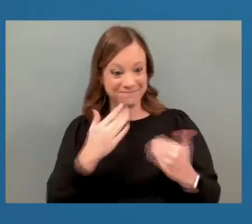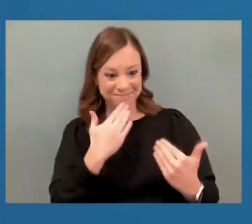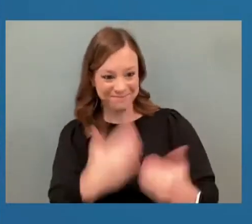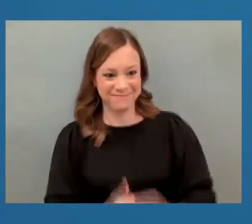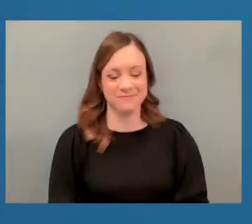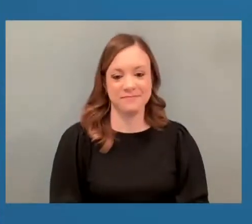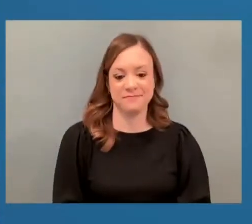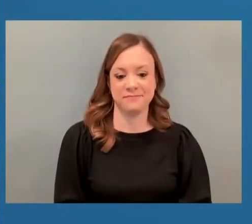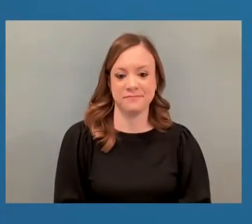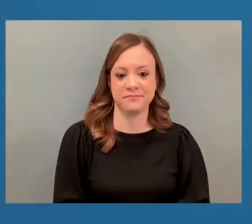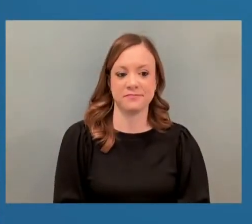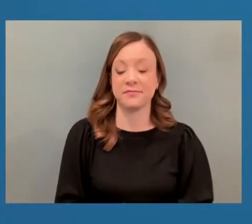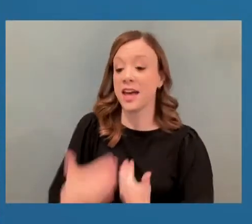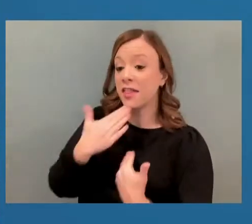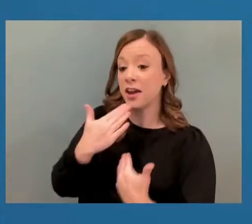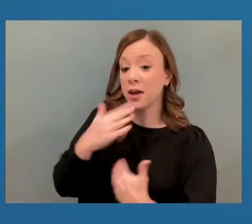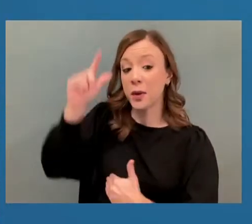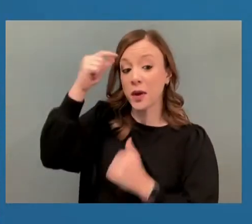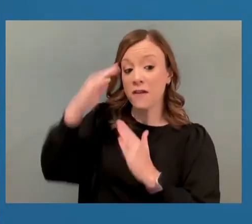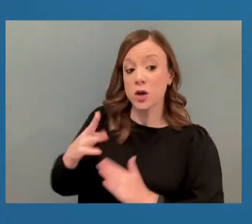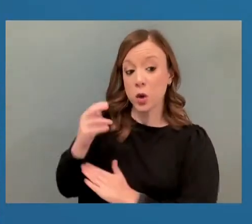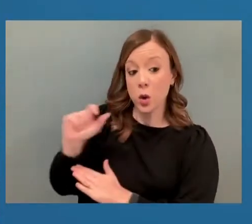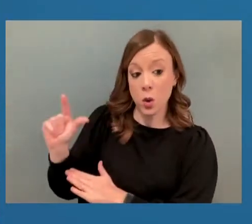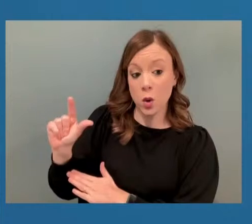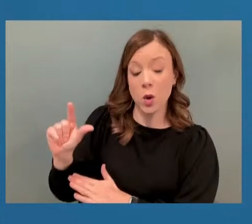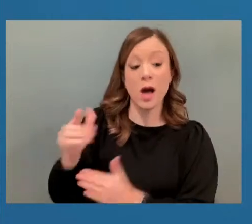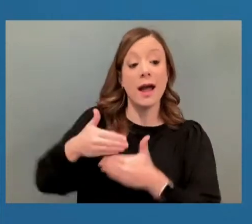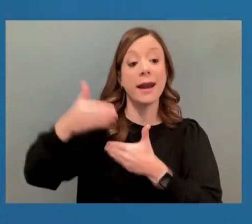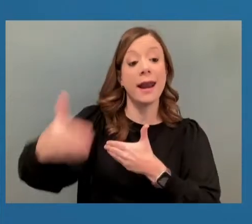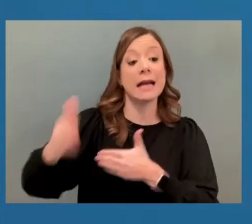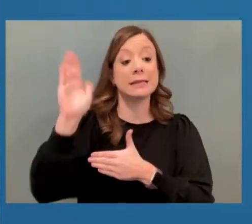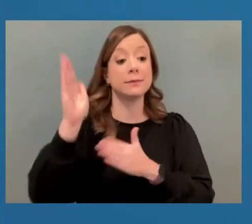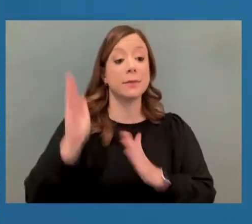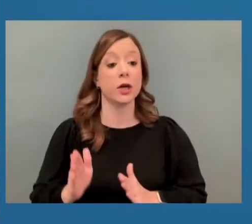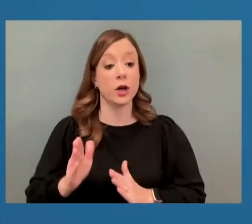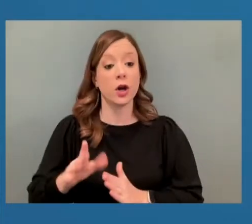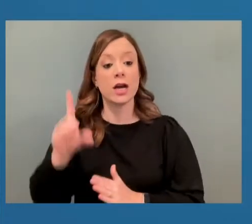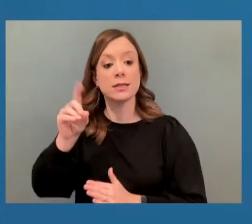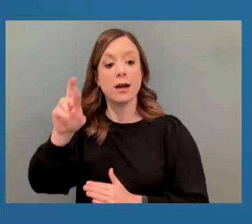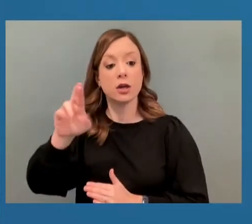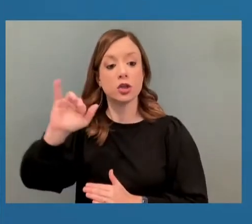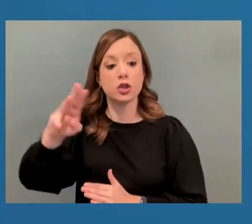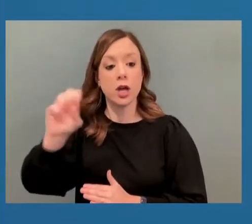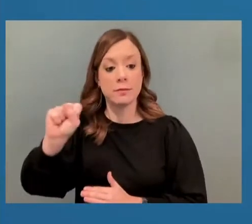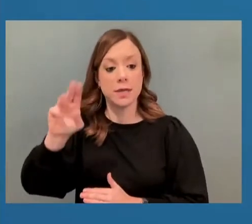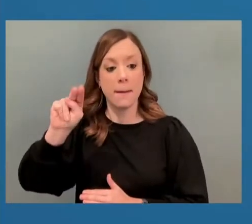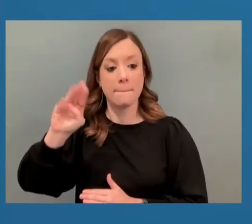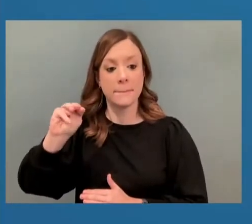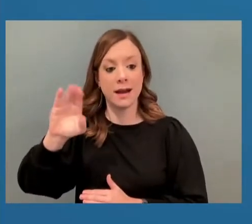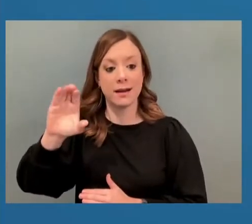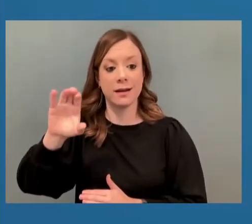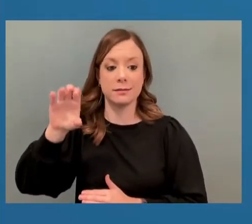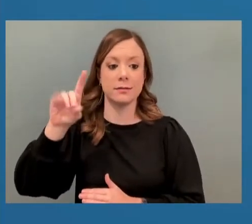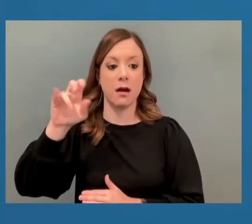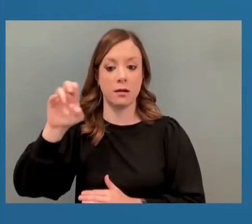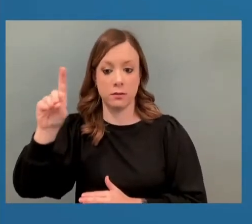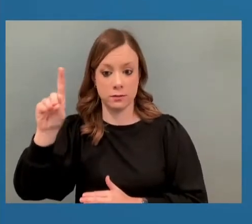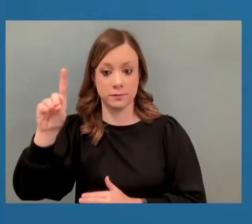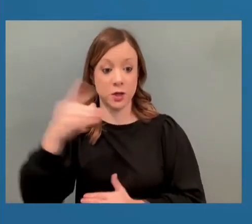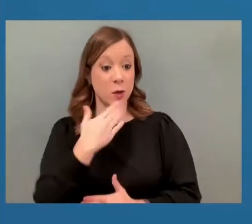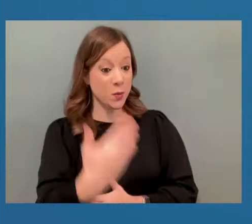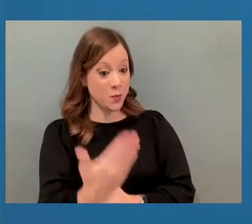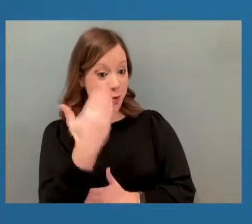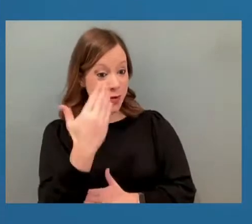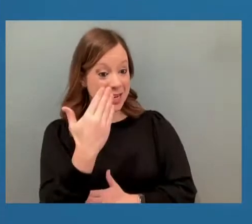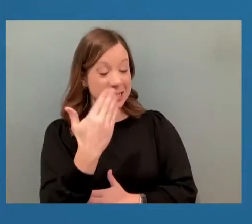Thank you, Governor Hochul. Our next speaker is Dr. James McDonald. So good morning, everyone. Good to be with you this morning.